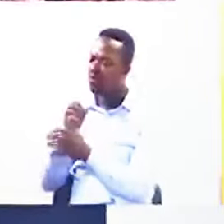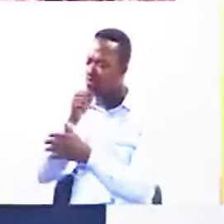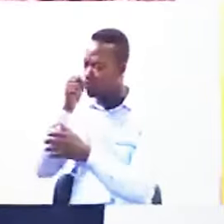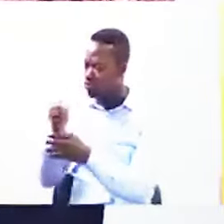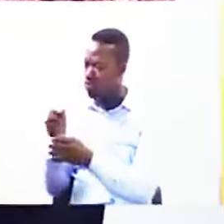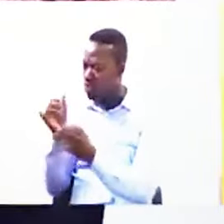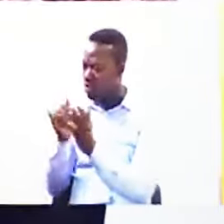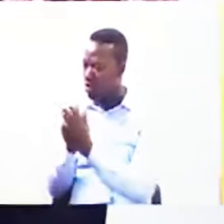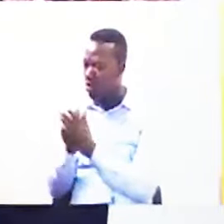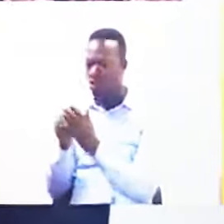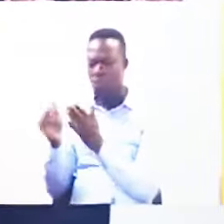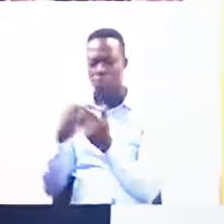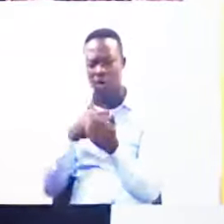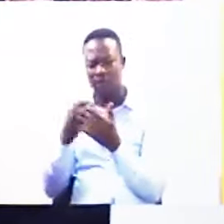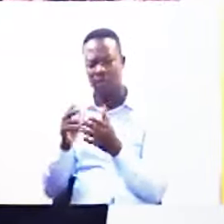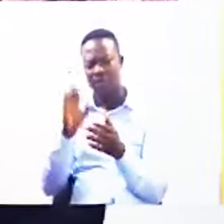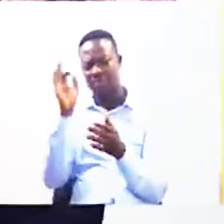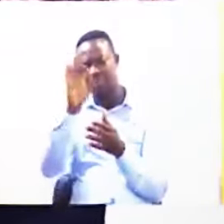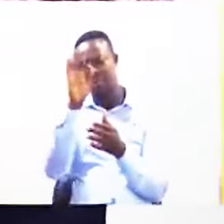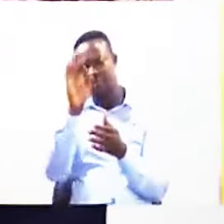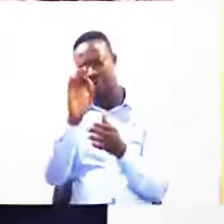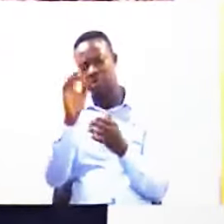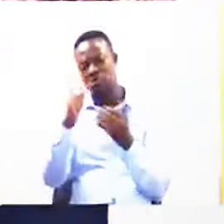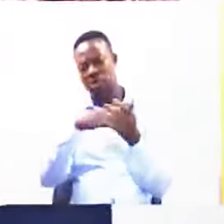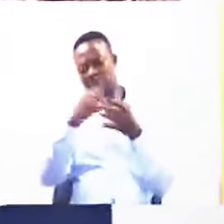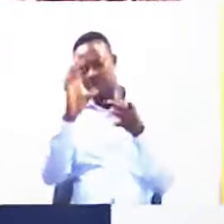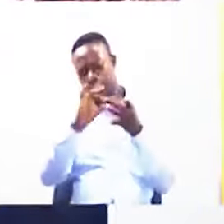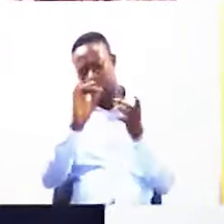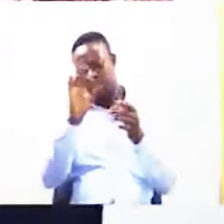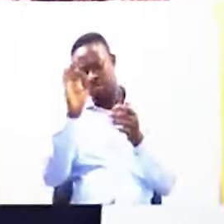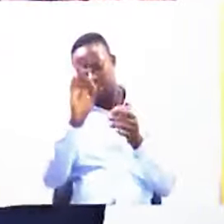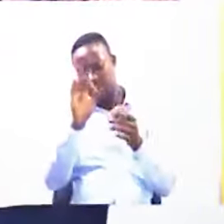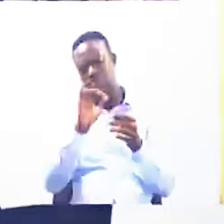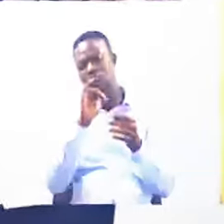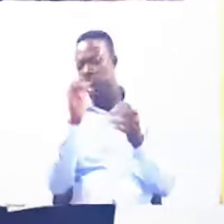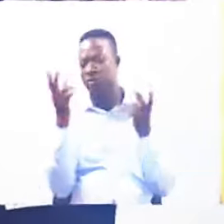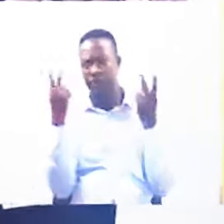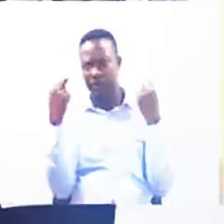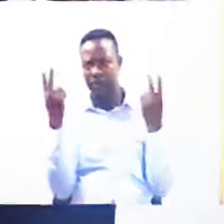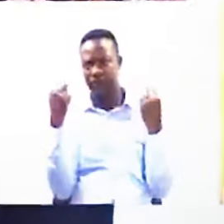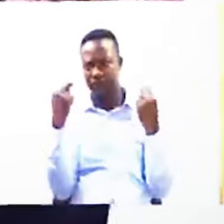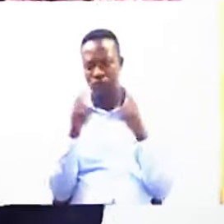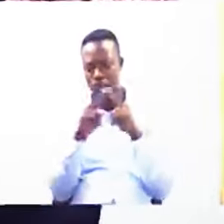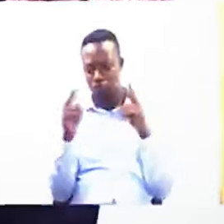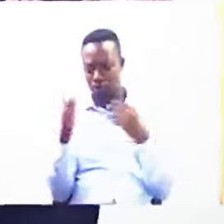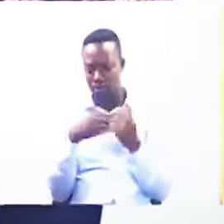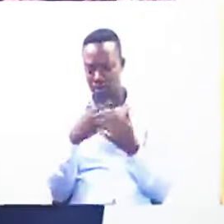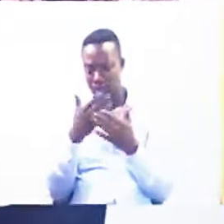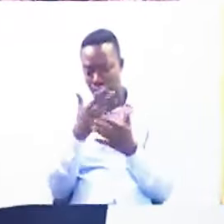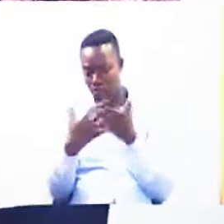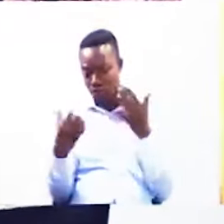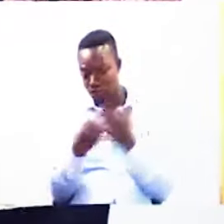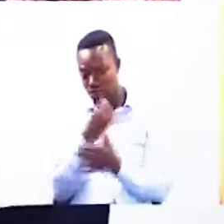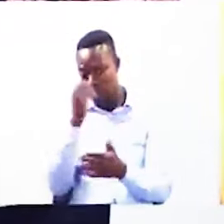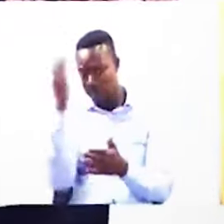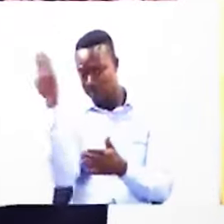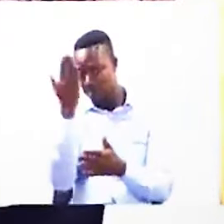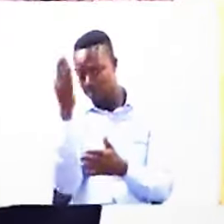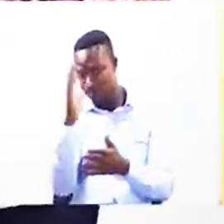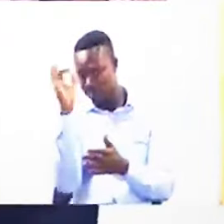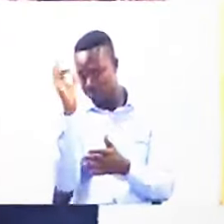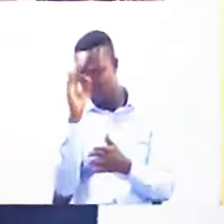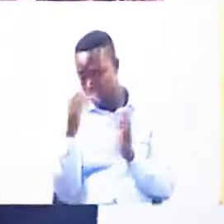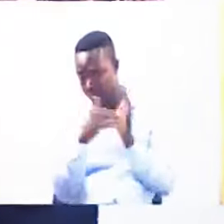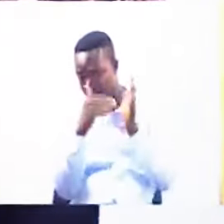been running my race in vain. Nami nam edie so ena mekoi nami di asempa me kano amana menguno